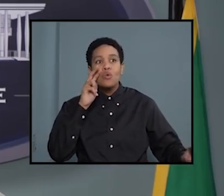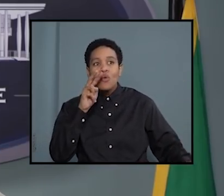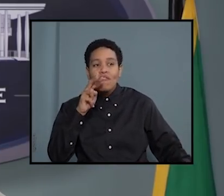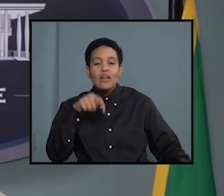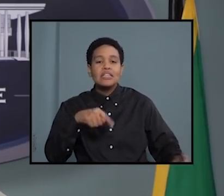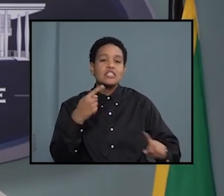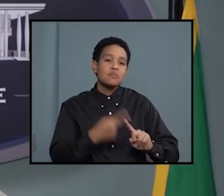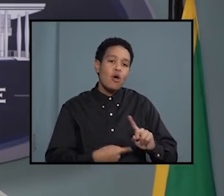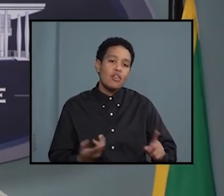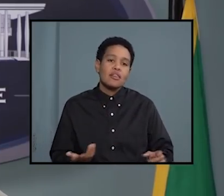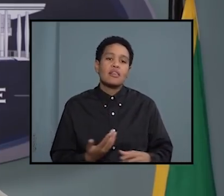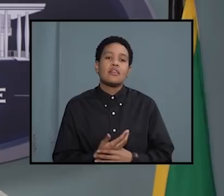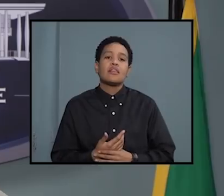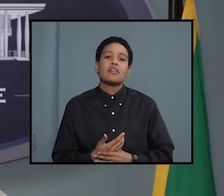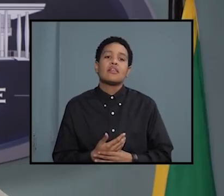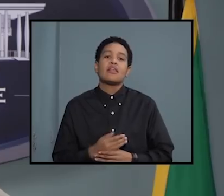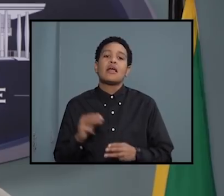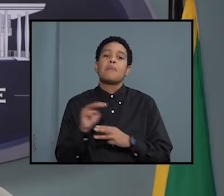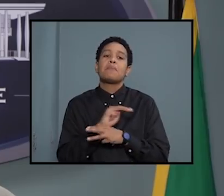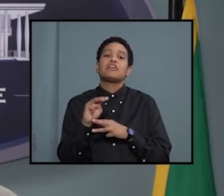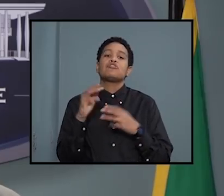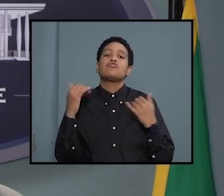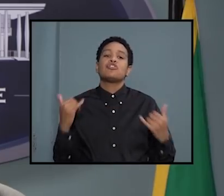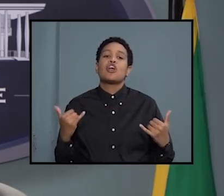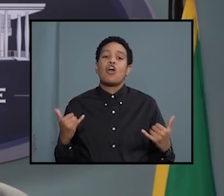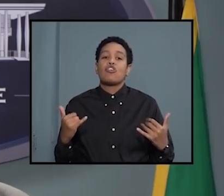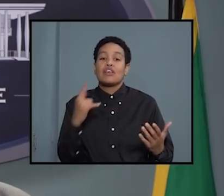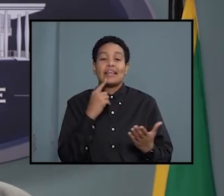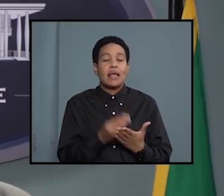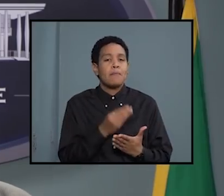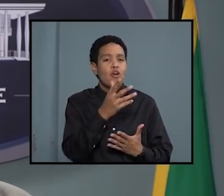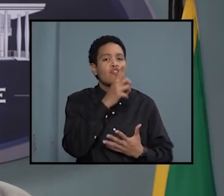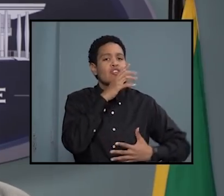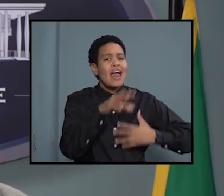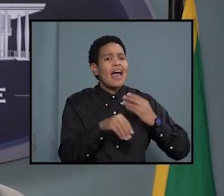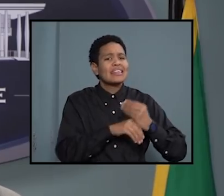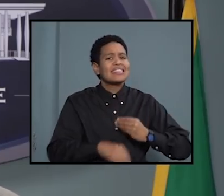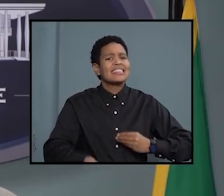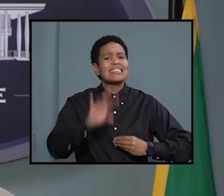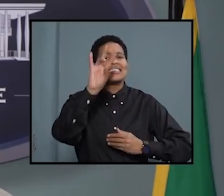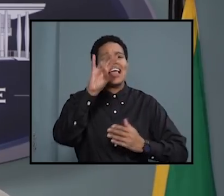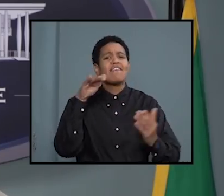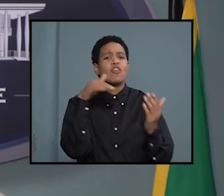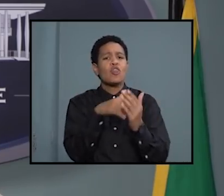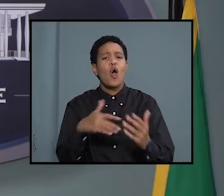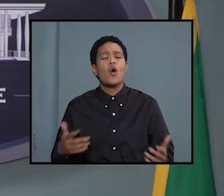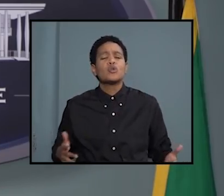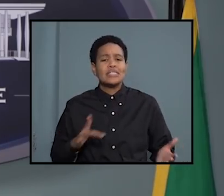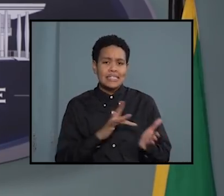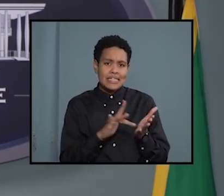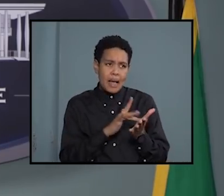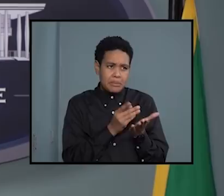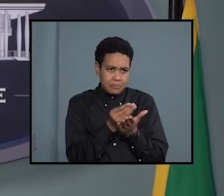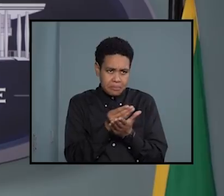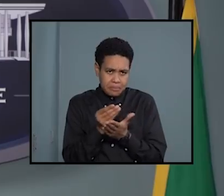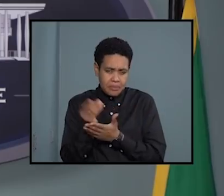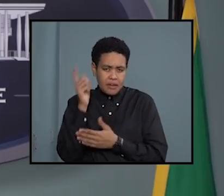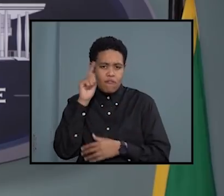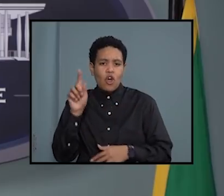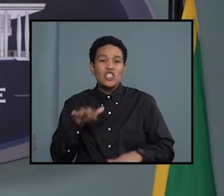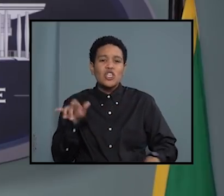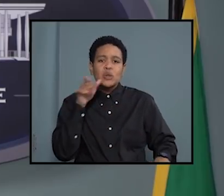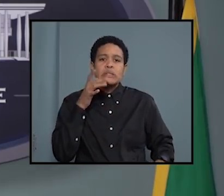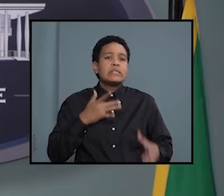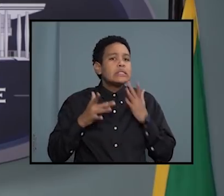this month. The ministry is currently procuring an additional 7,000 tablets for needy